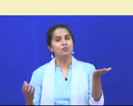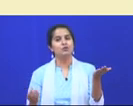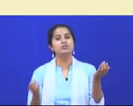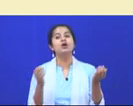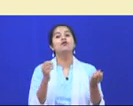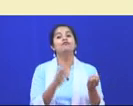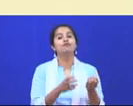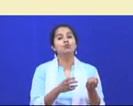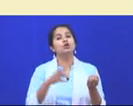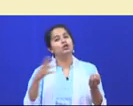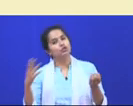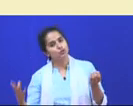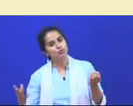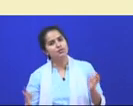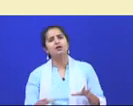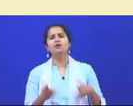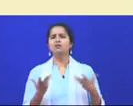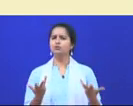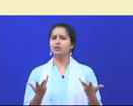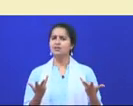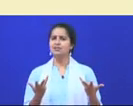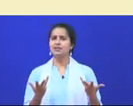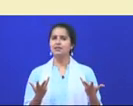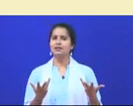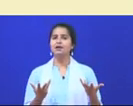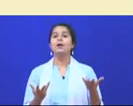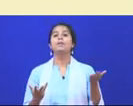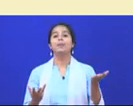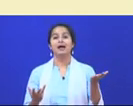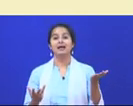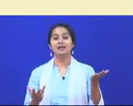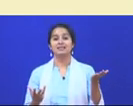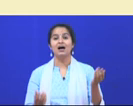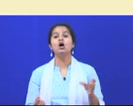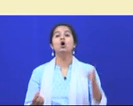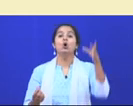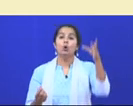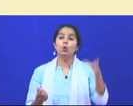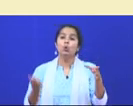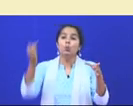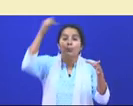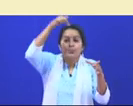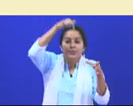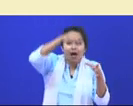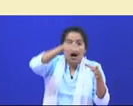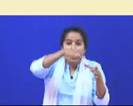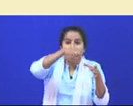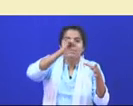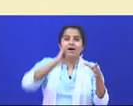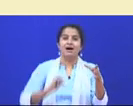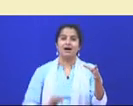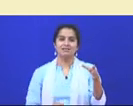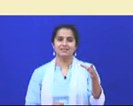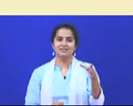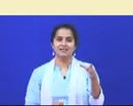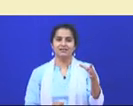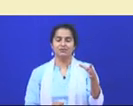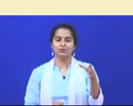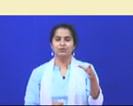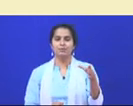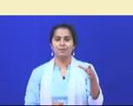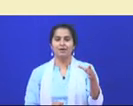phalarasaha, which is fruit juice, kutra asti, phalarasaha kupyam